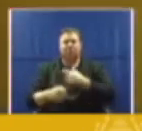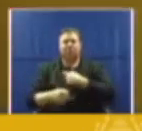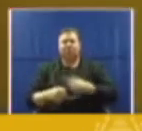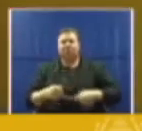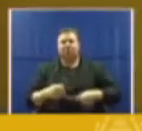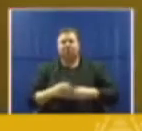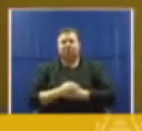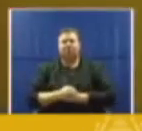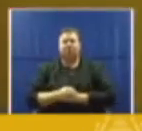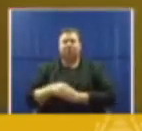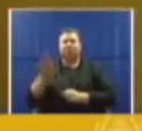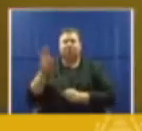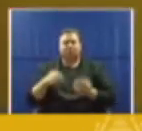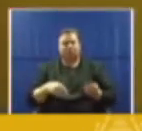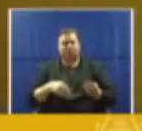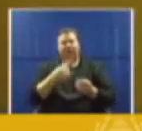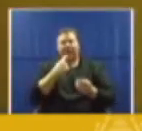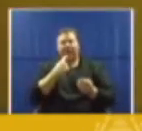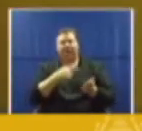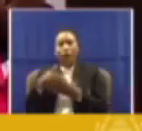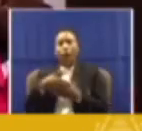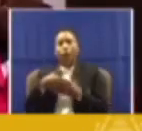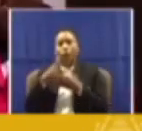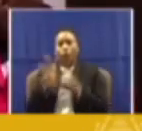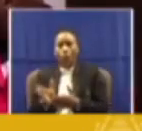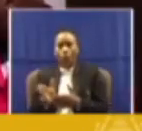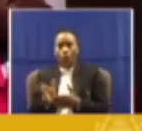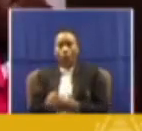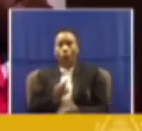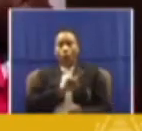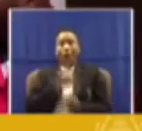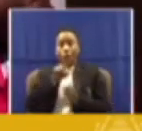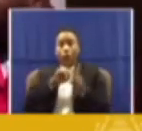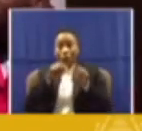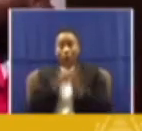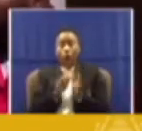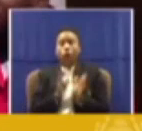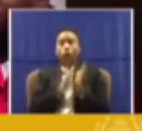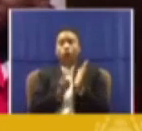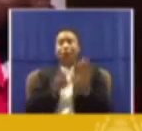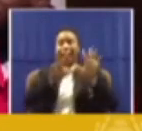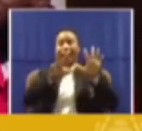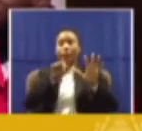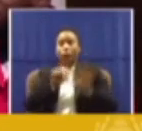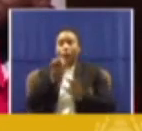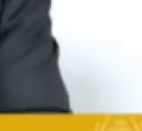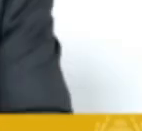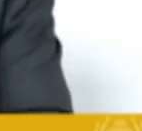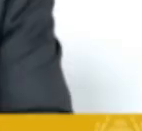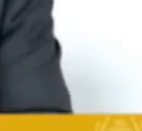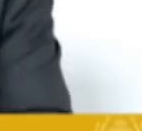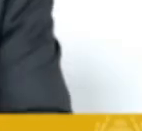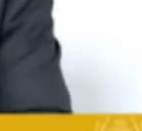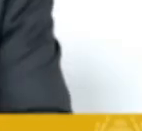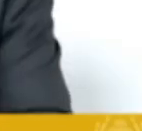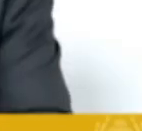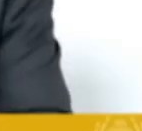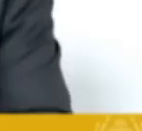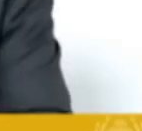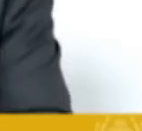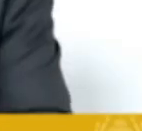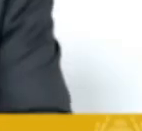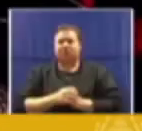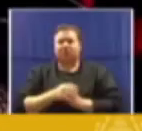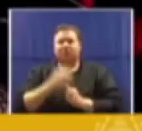that undermines the people of South Africa, because the people of South Africa are governed through parliament